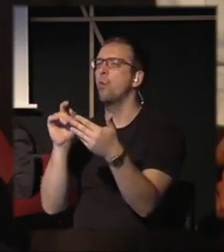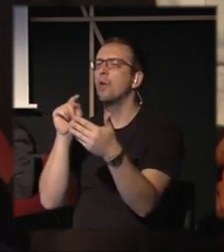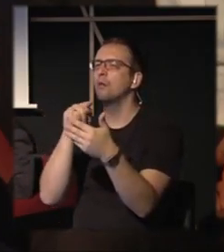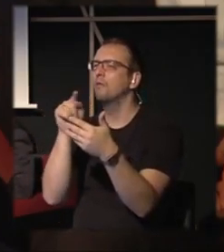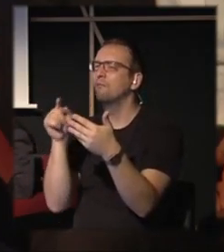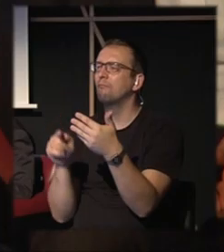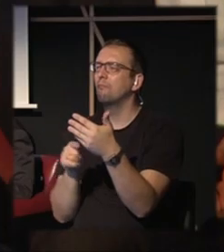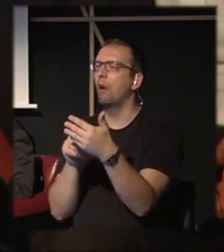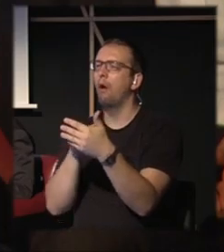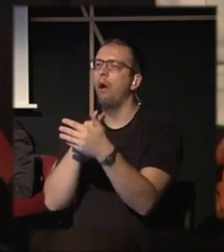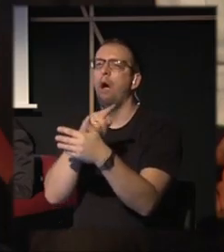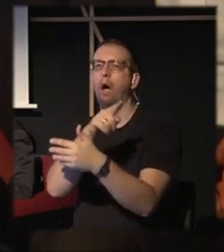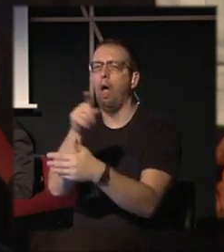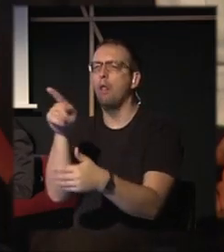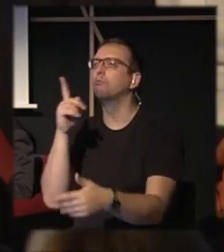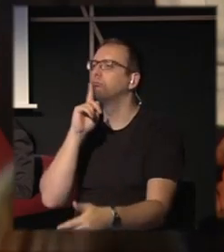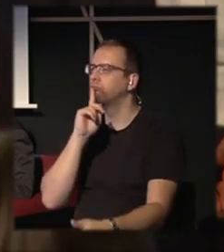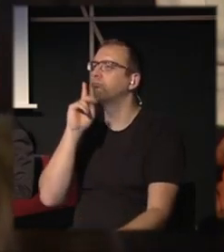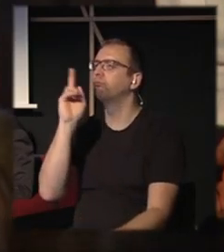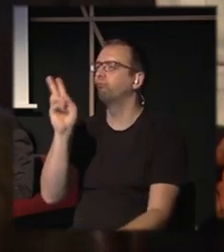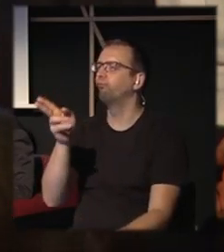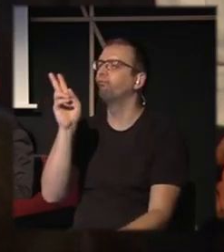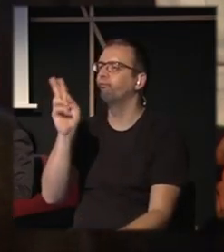roles in the clubs. And